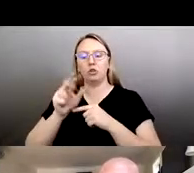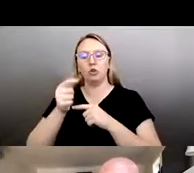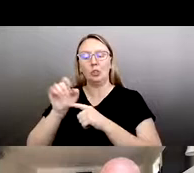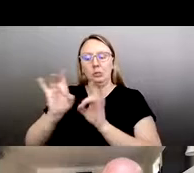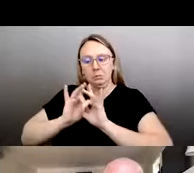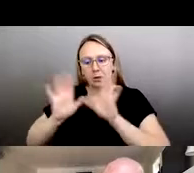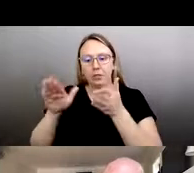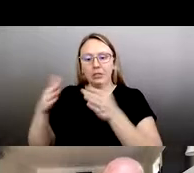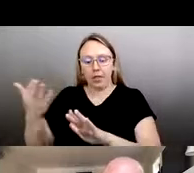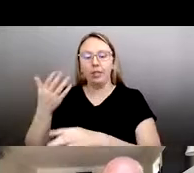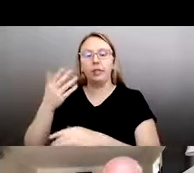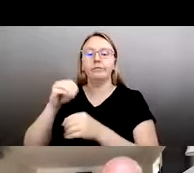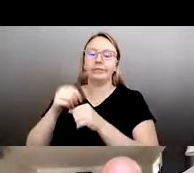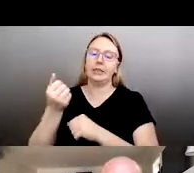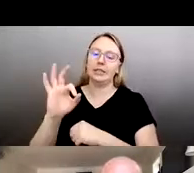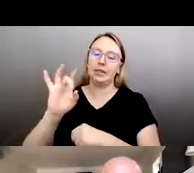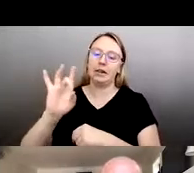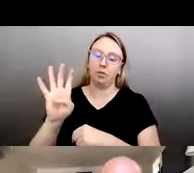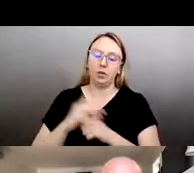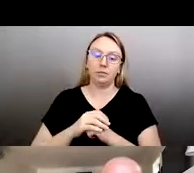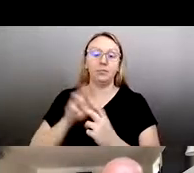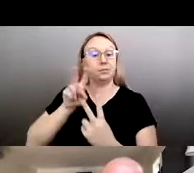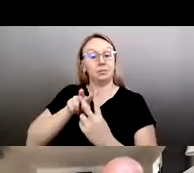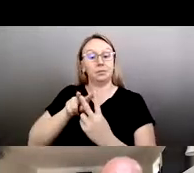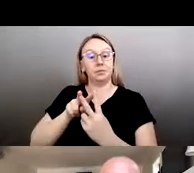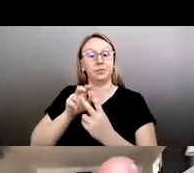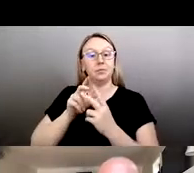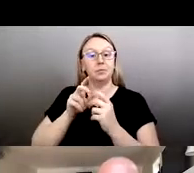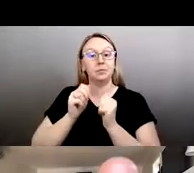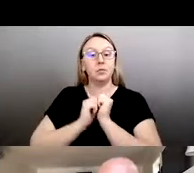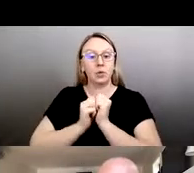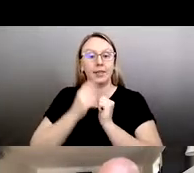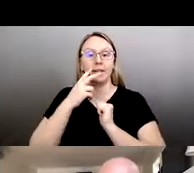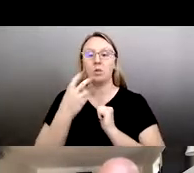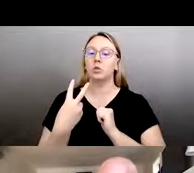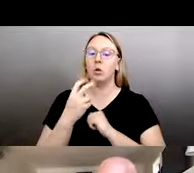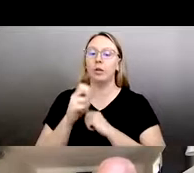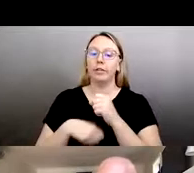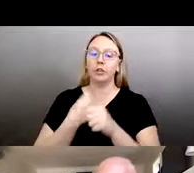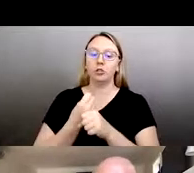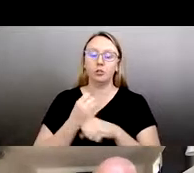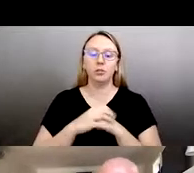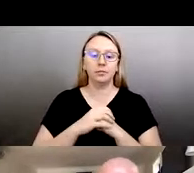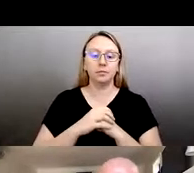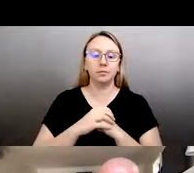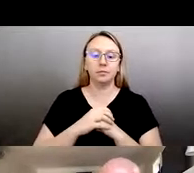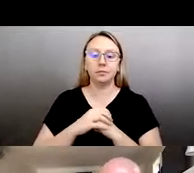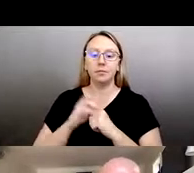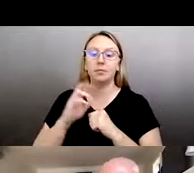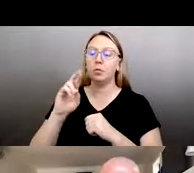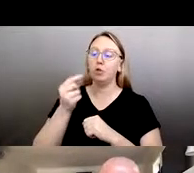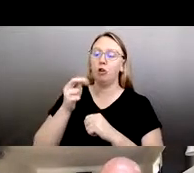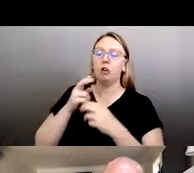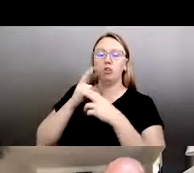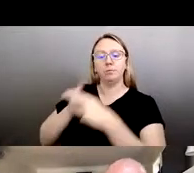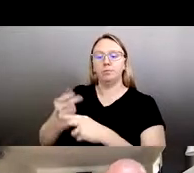in 1984. And so these two individuals were together for 12 years, and Roger cited George as being one of the most important influences